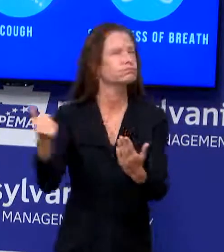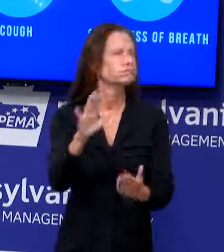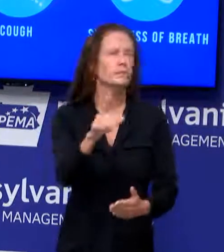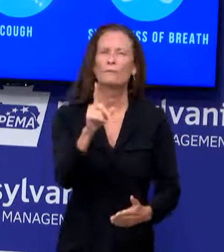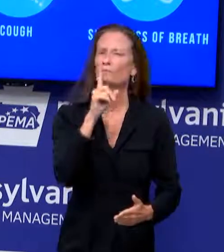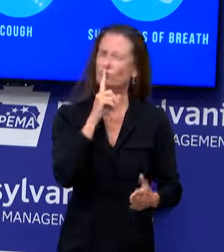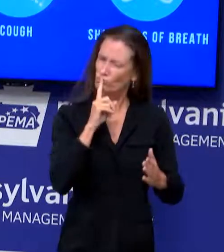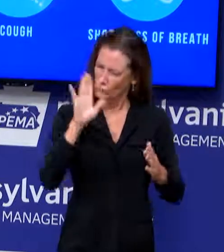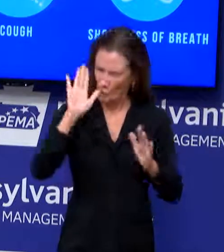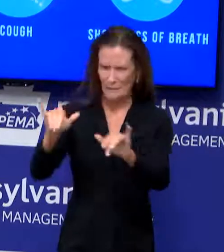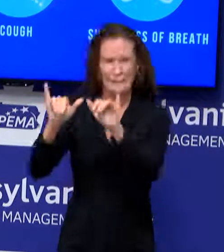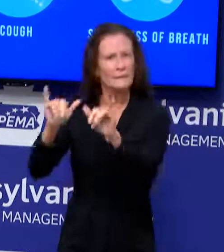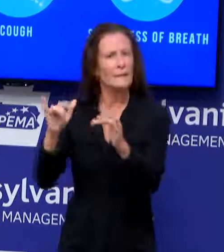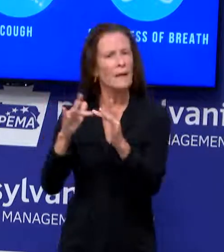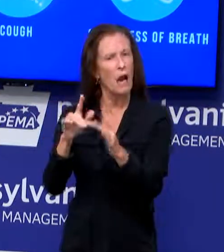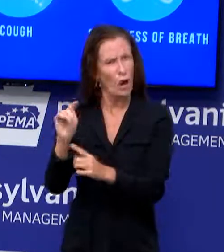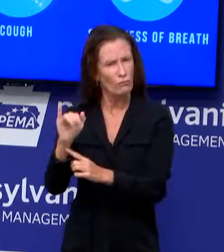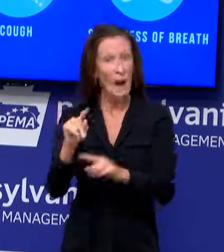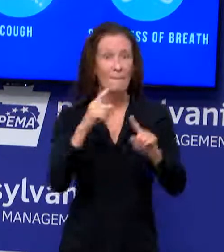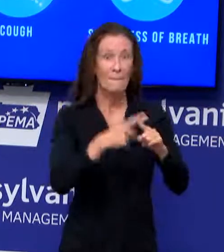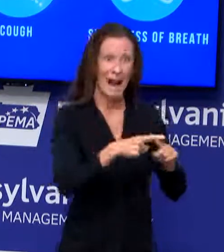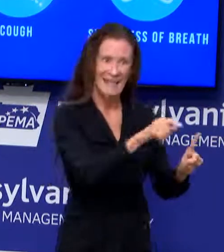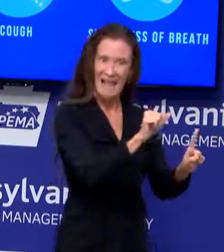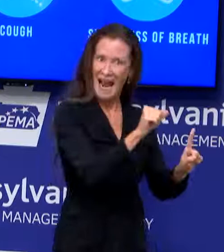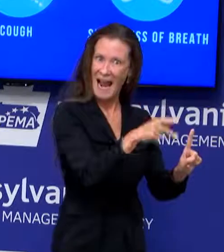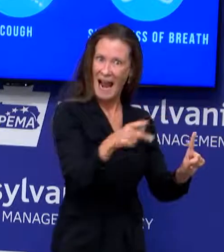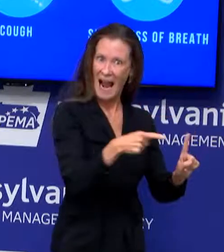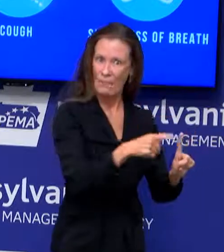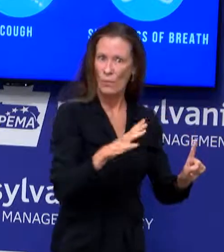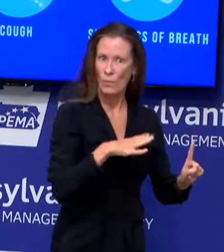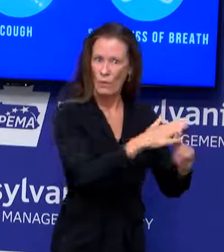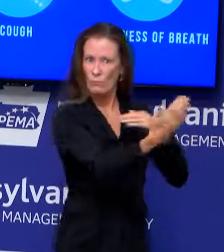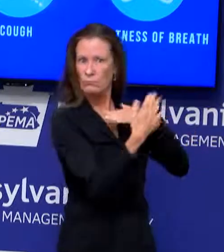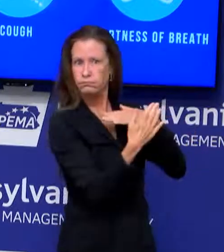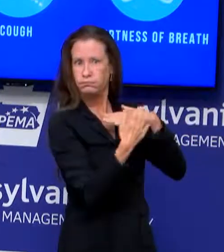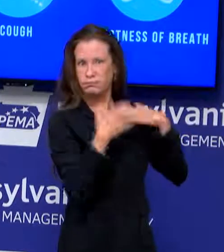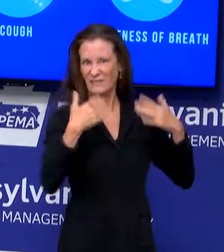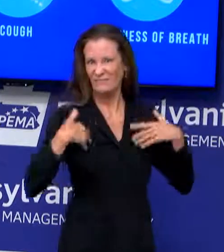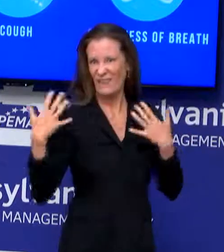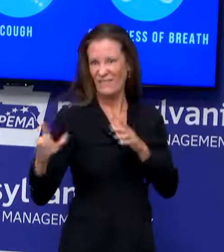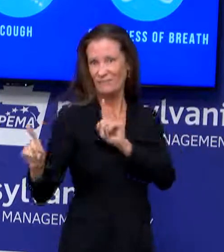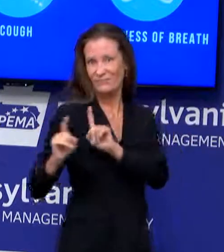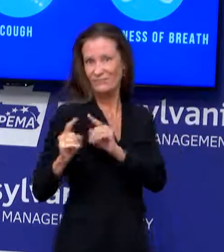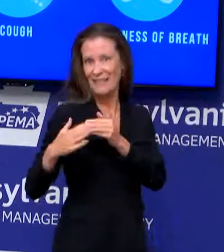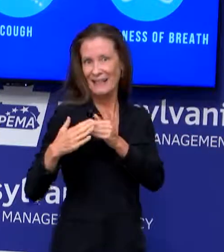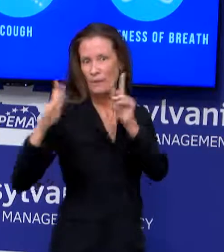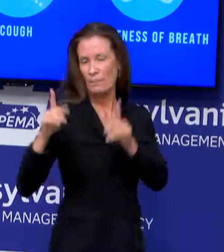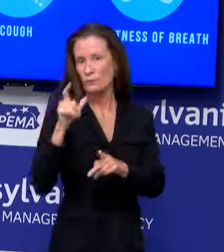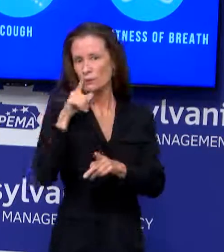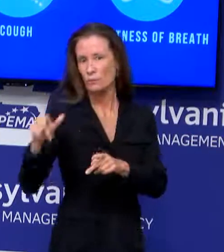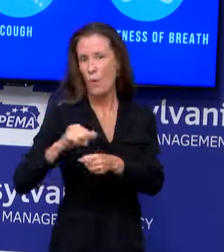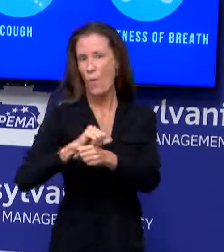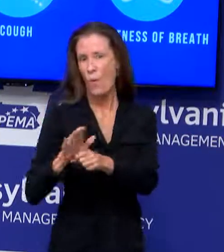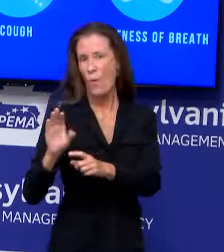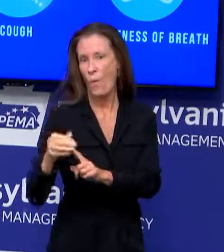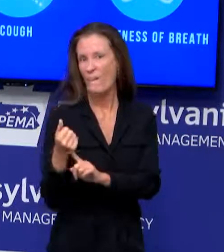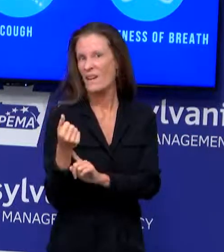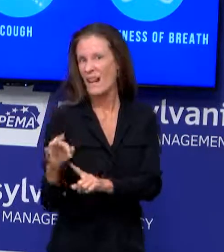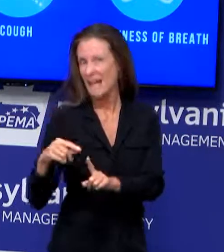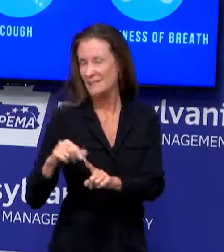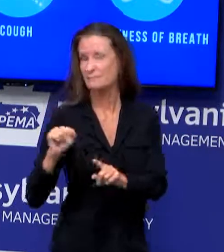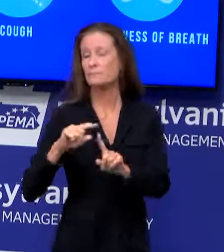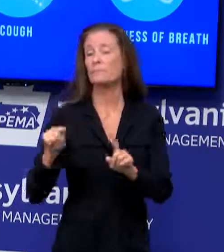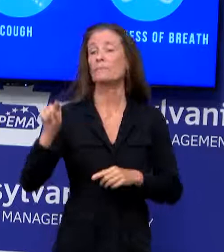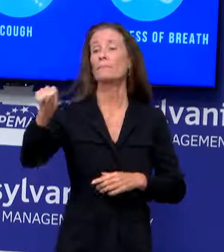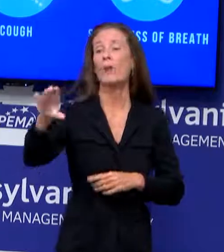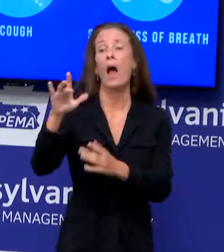someone tests positive, a case investigator reaches out to them to get details about their symptom onset, as well as who they